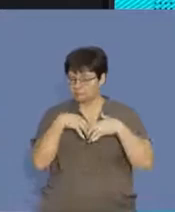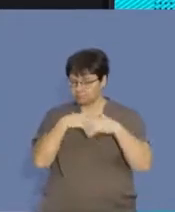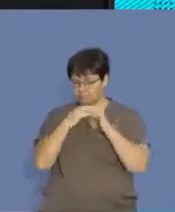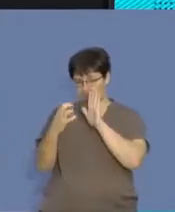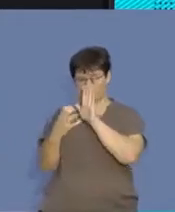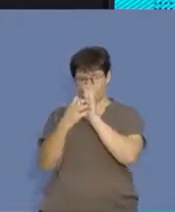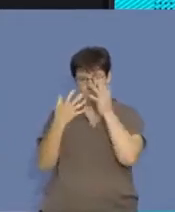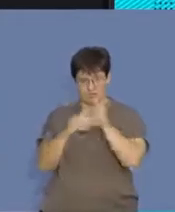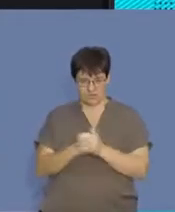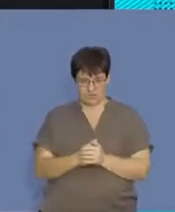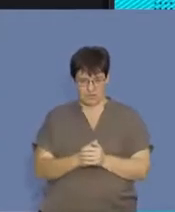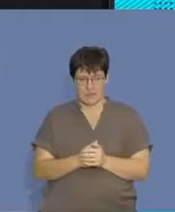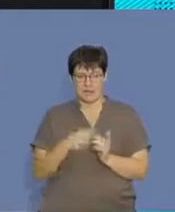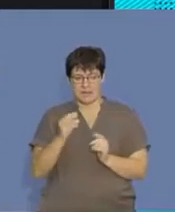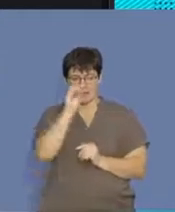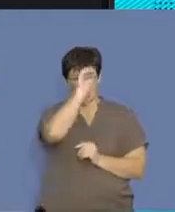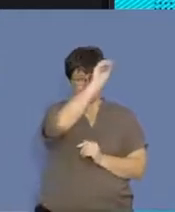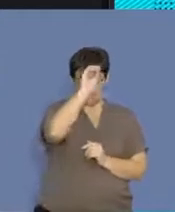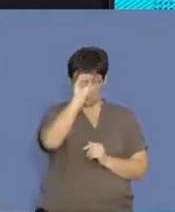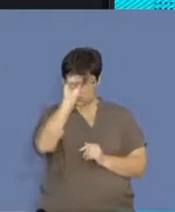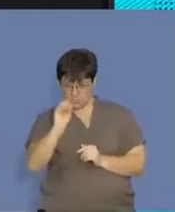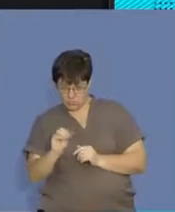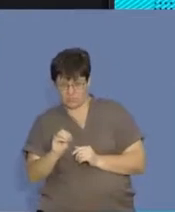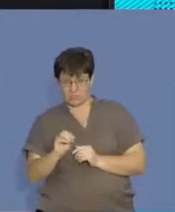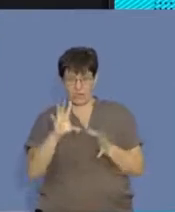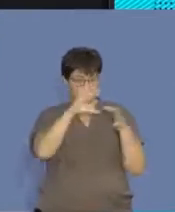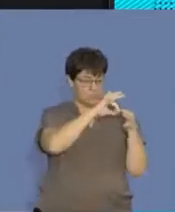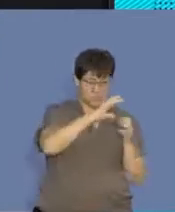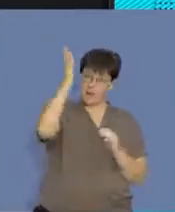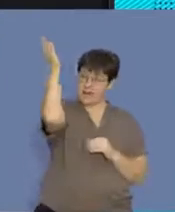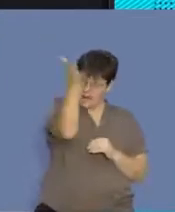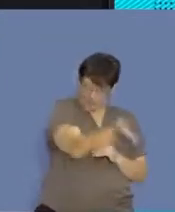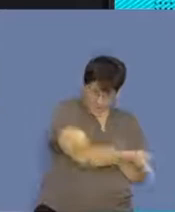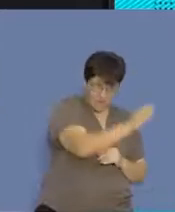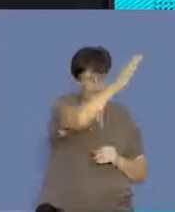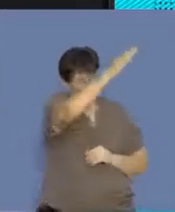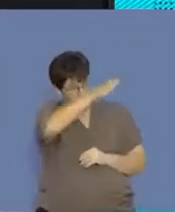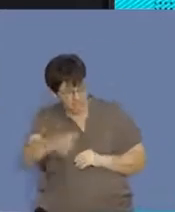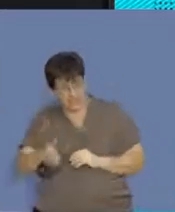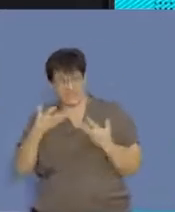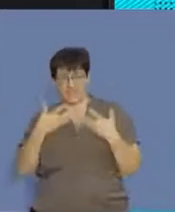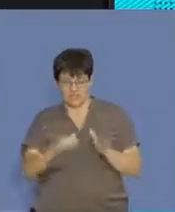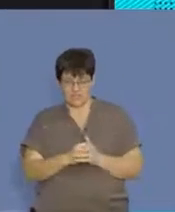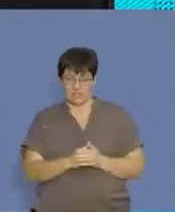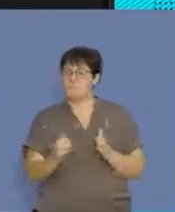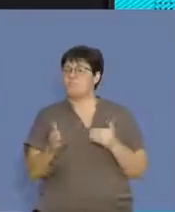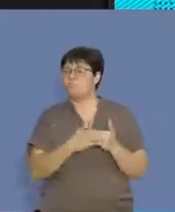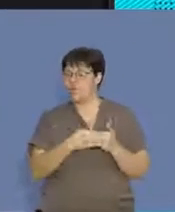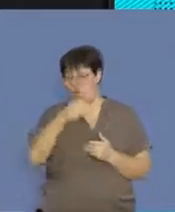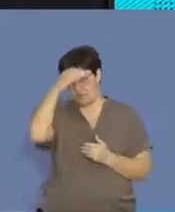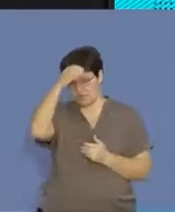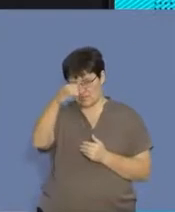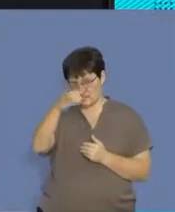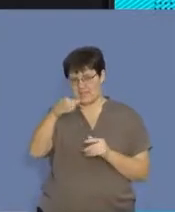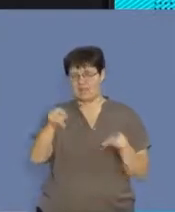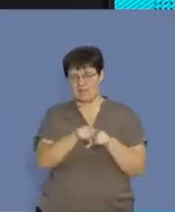I've shown you how to actually plot the points, join them with a straight line. Now we're going to look at some more concepts that have